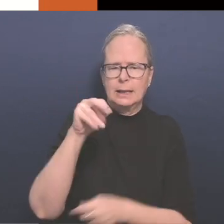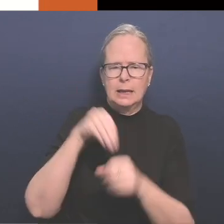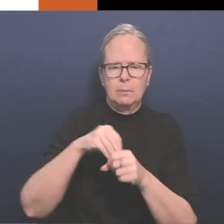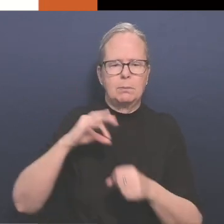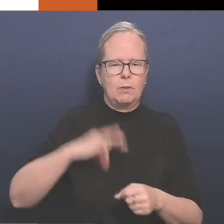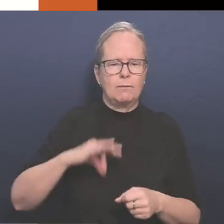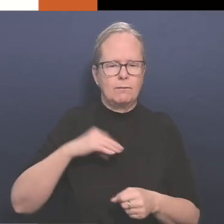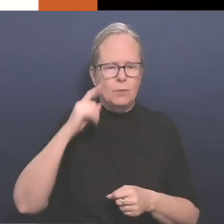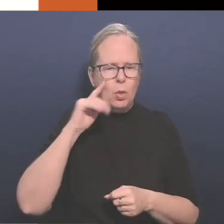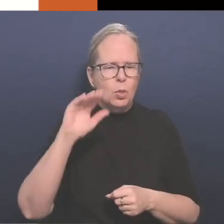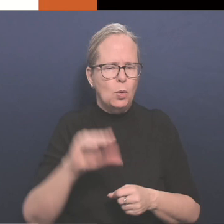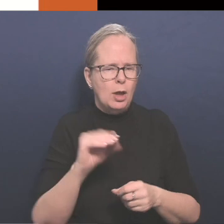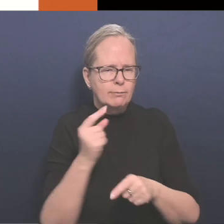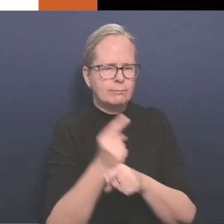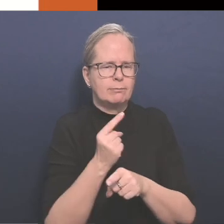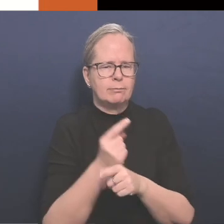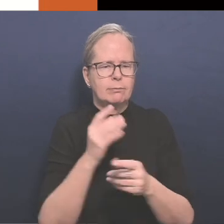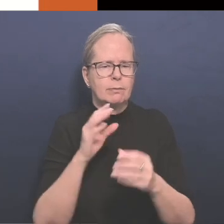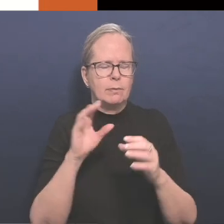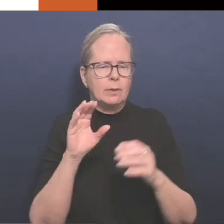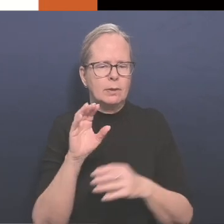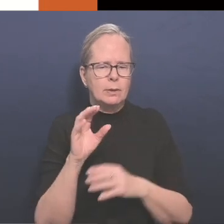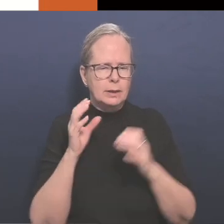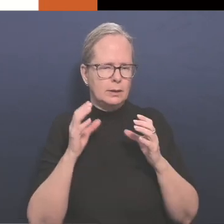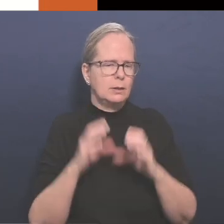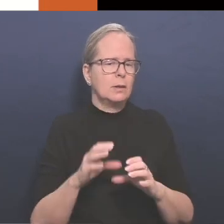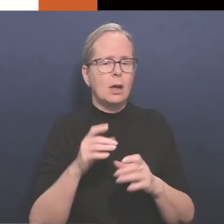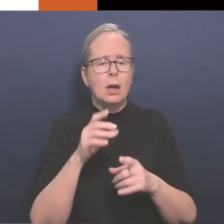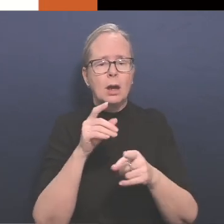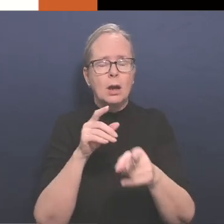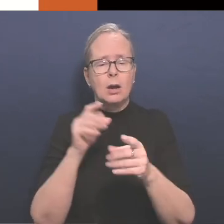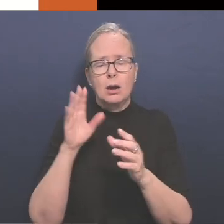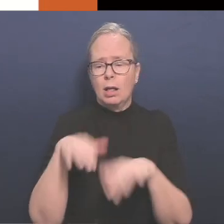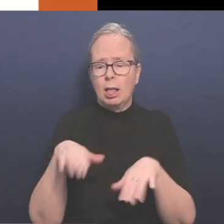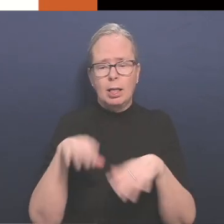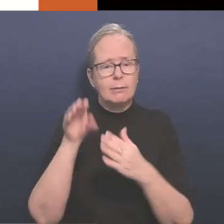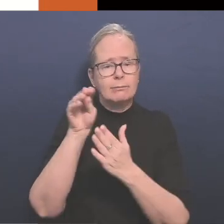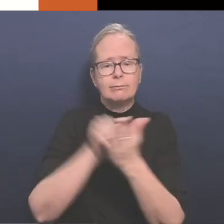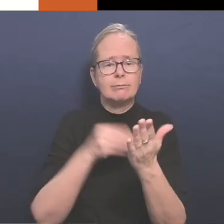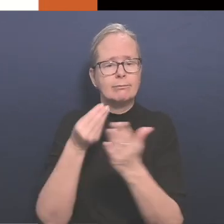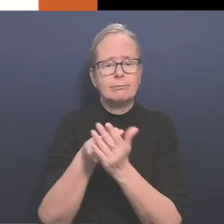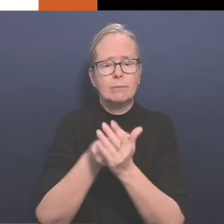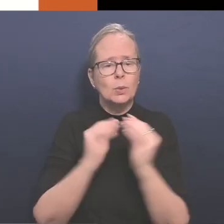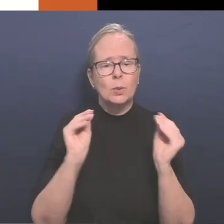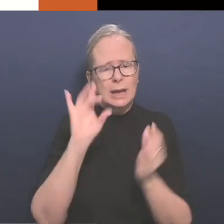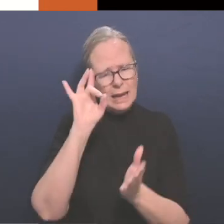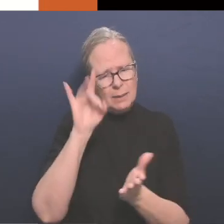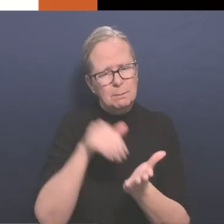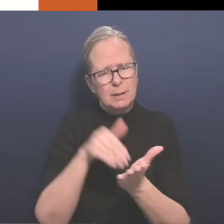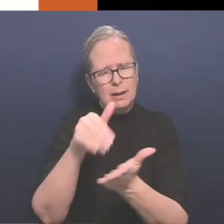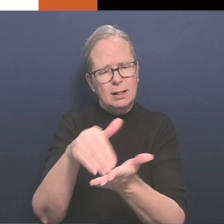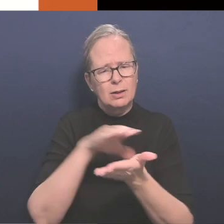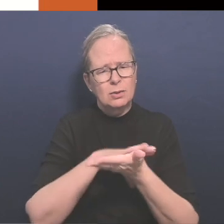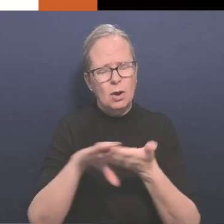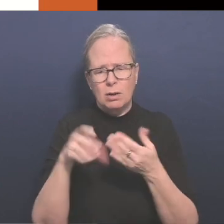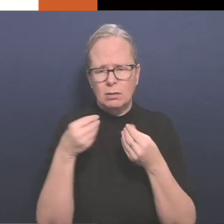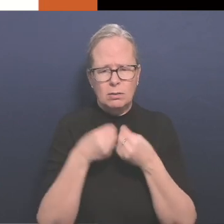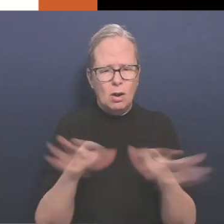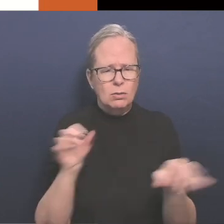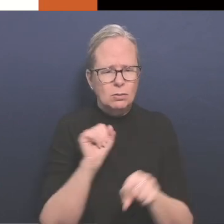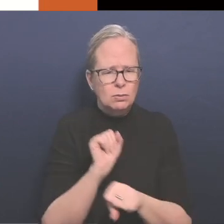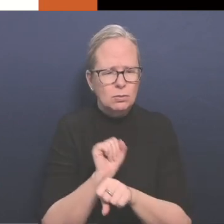virtual guide, and it was written in plain language. It has information on benefits people may be eligible to